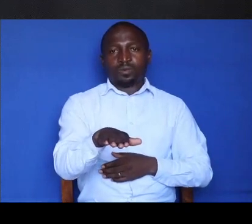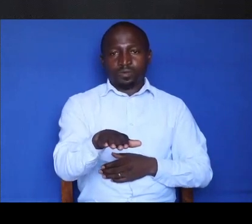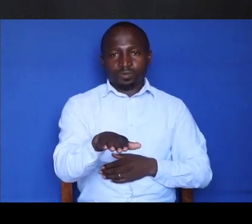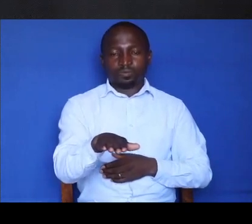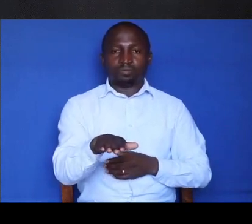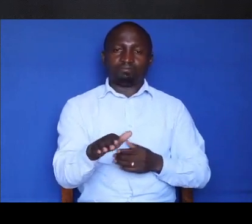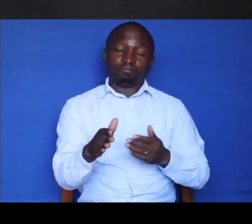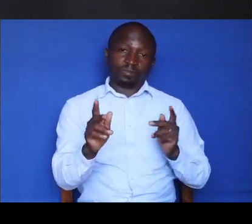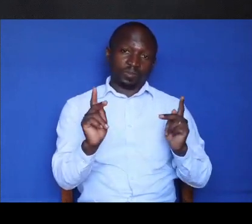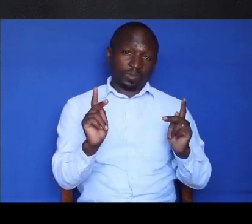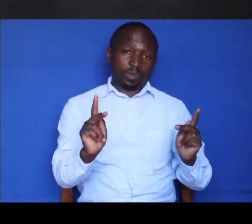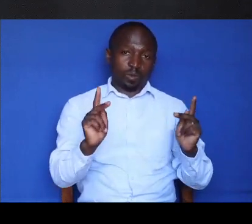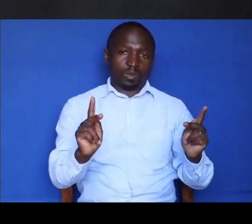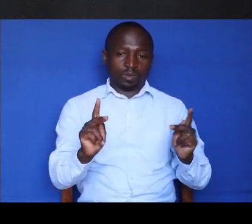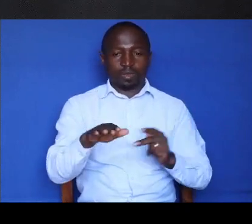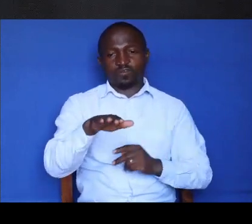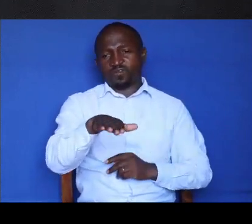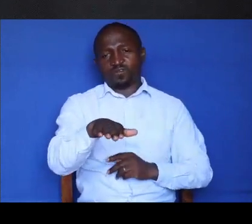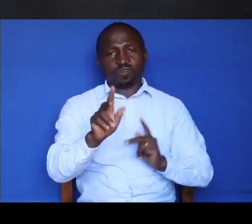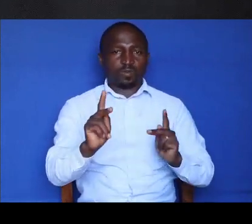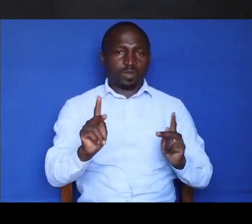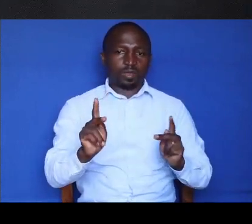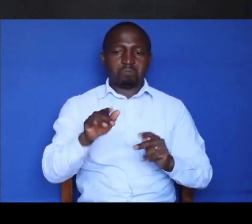gentle slope.